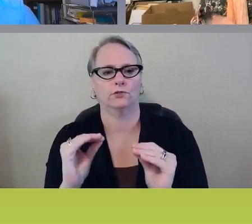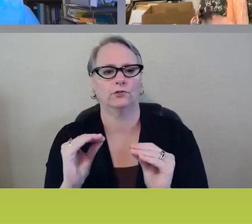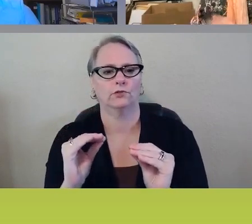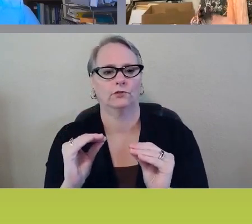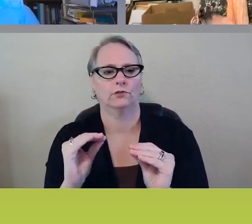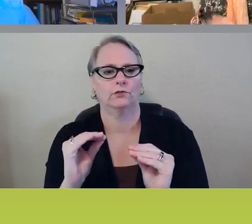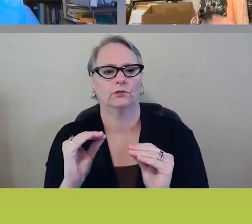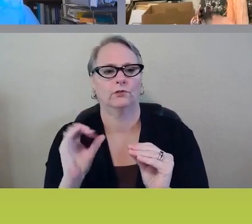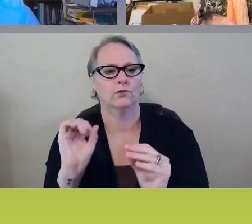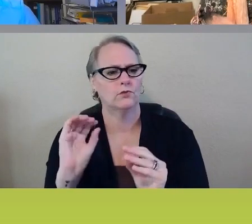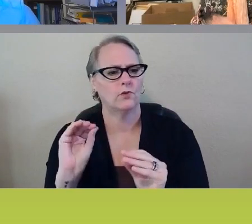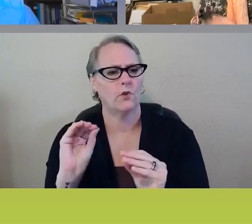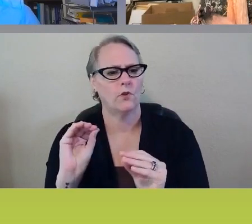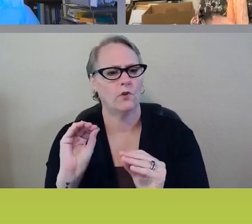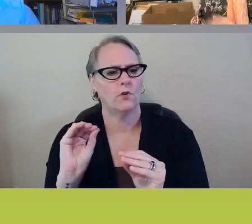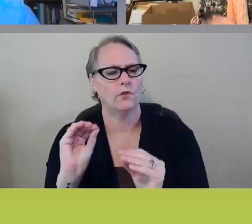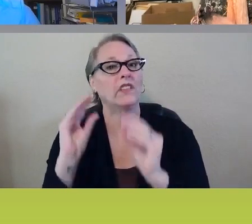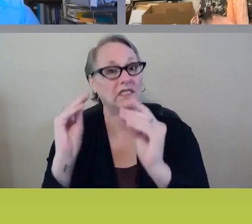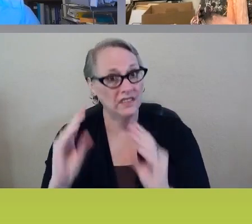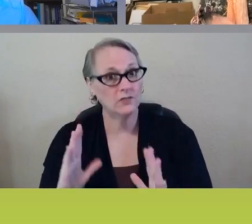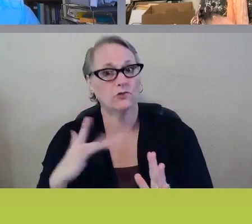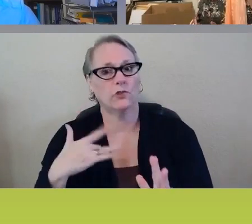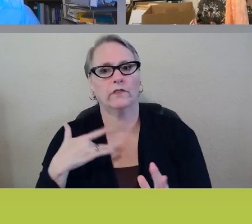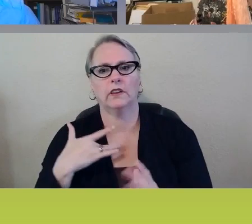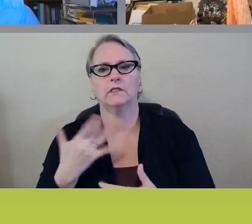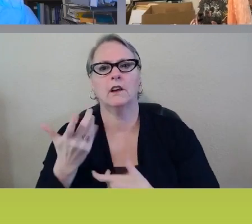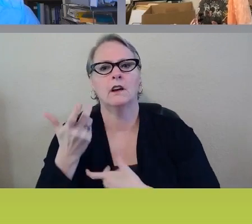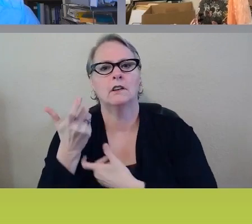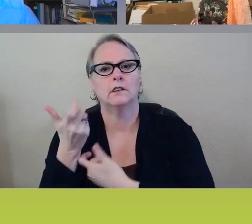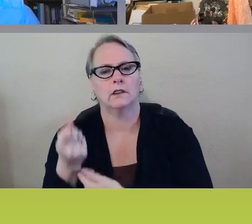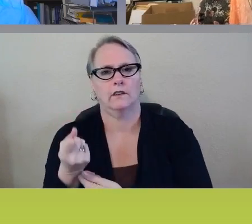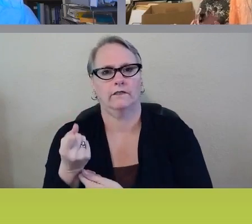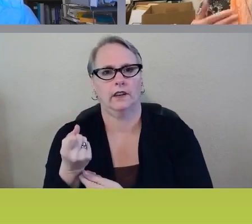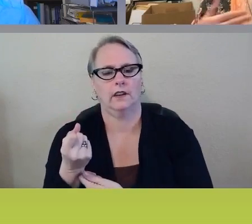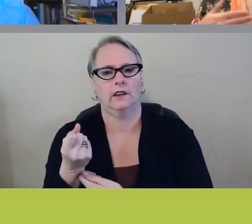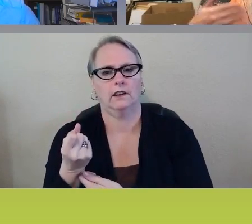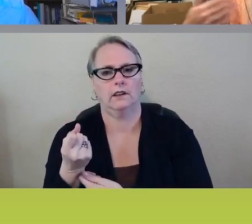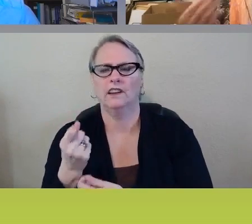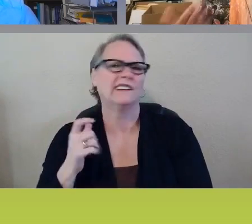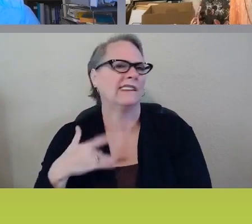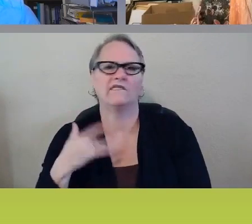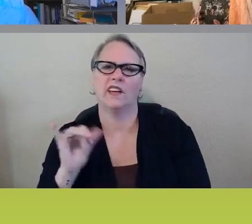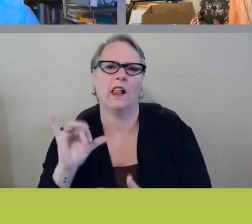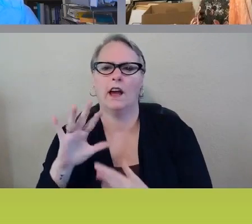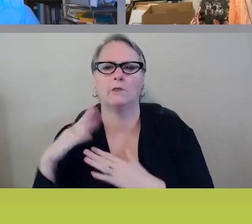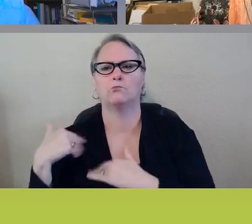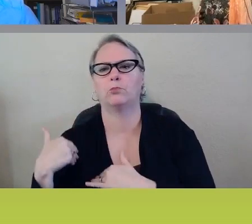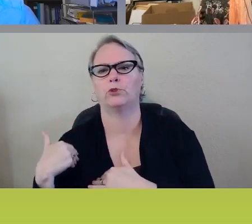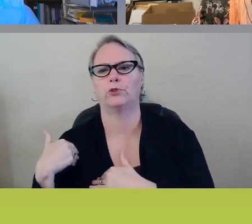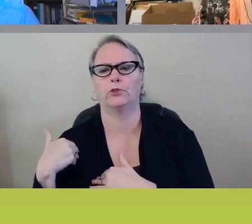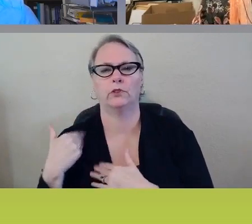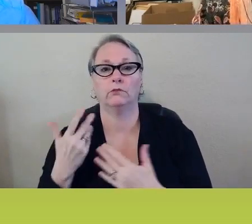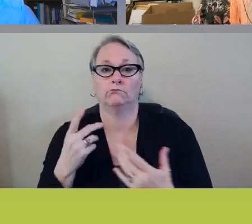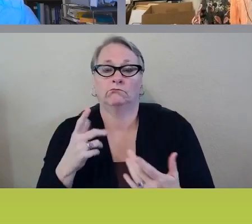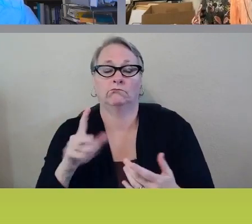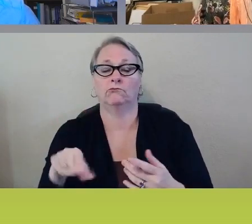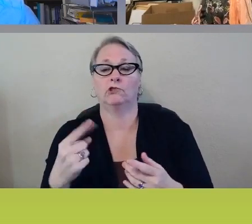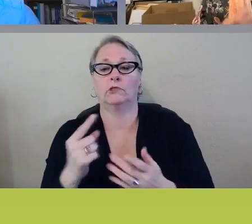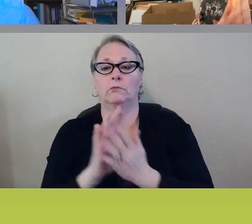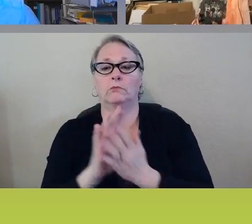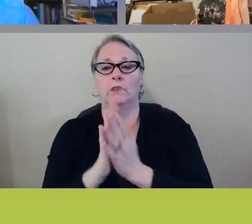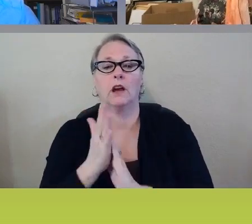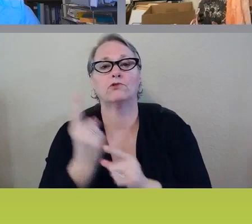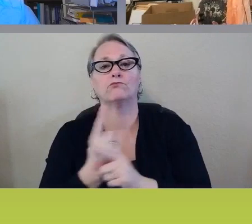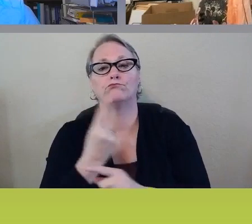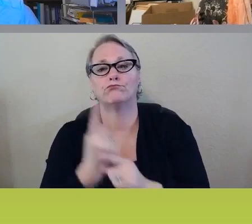So the teacher feels confident and doesn't feel it's a burden. It's just a normal thing. It's just